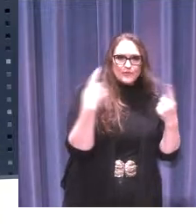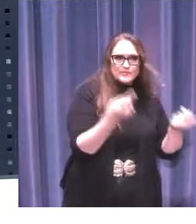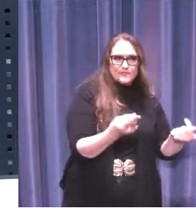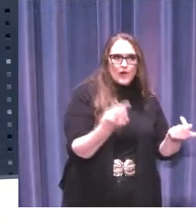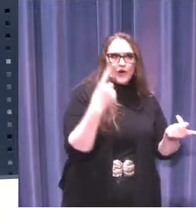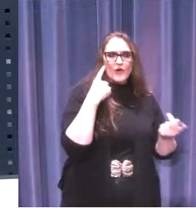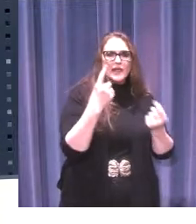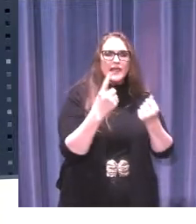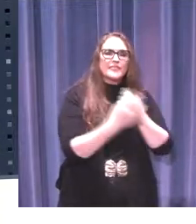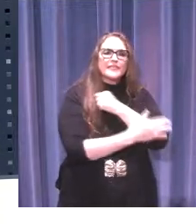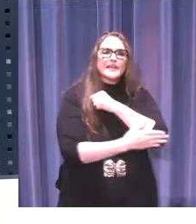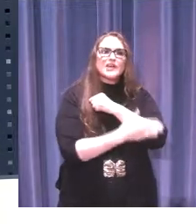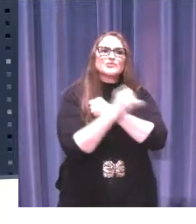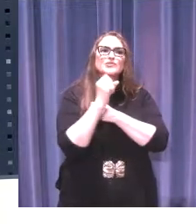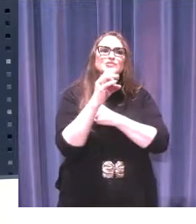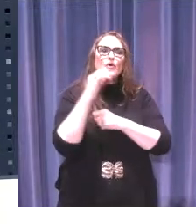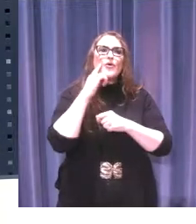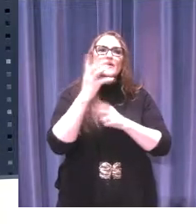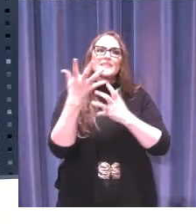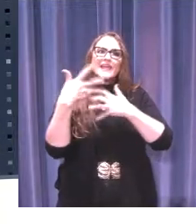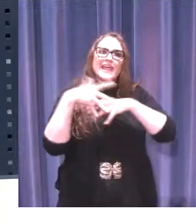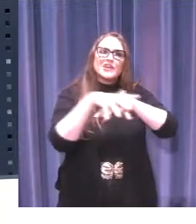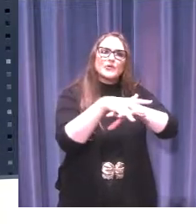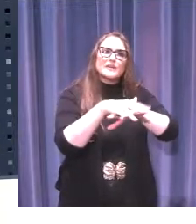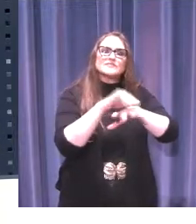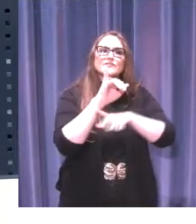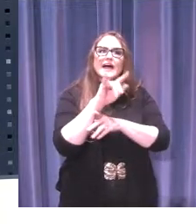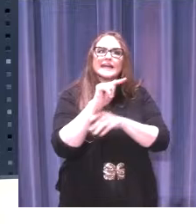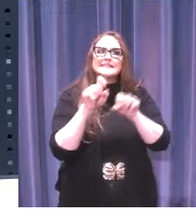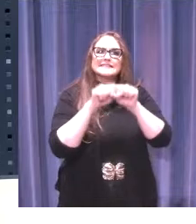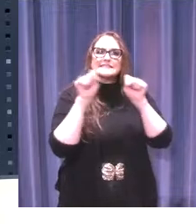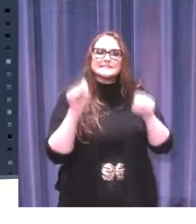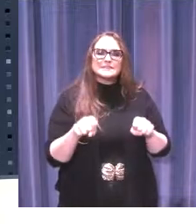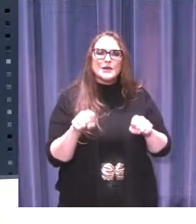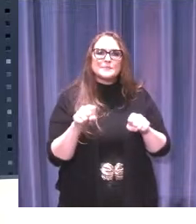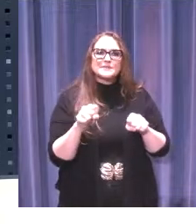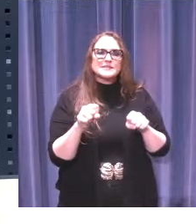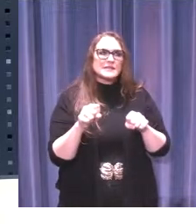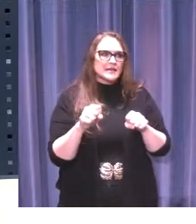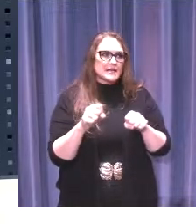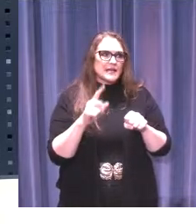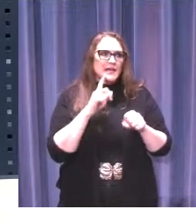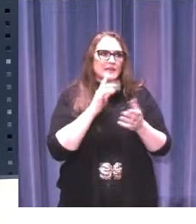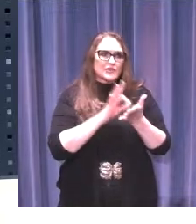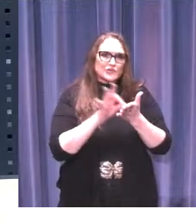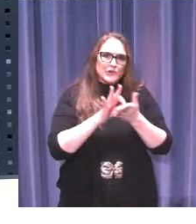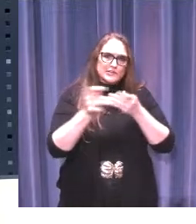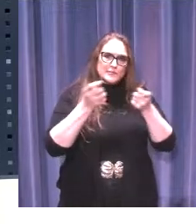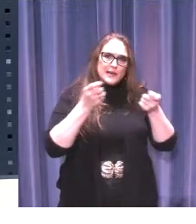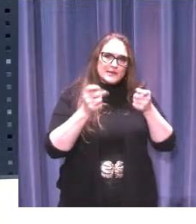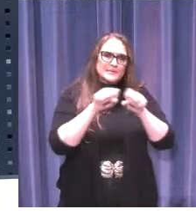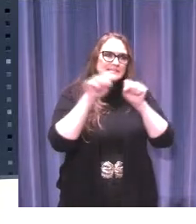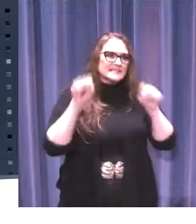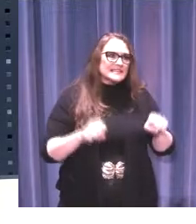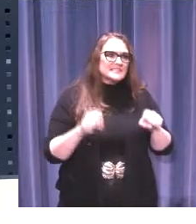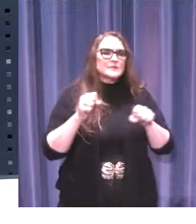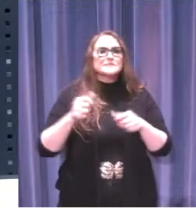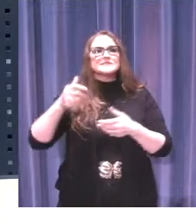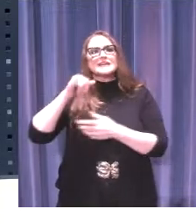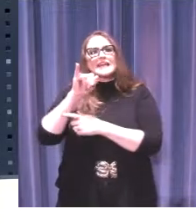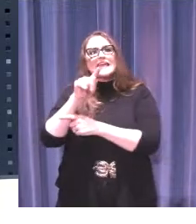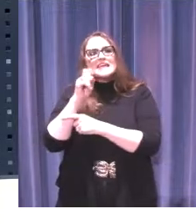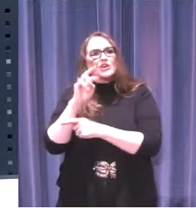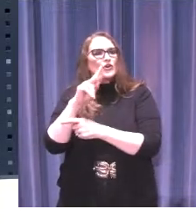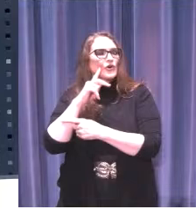country. And so the integration of those IT systems, the treasury management system and the intercompany loan